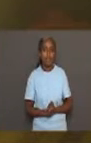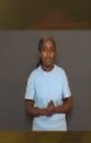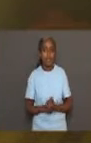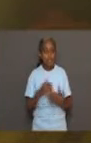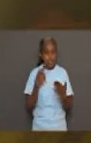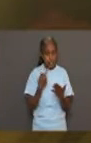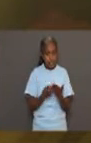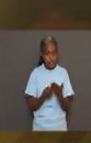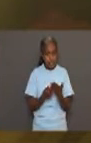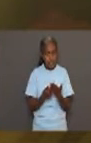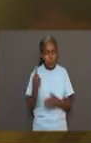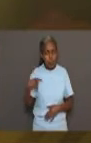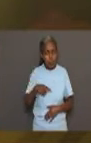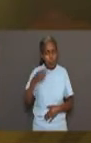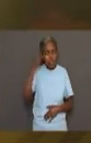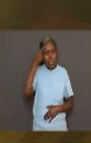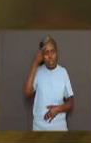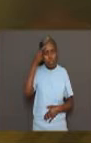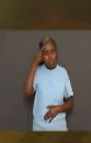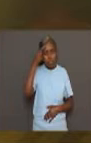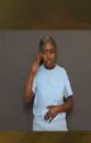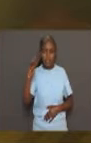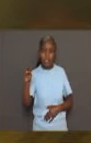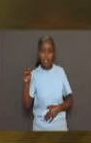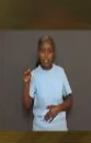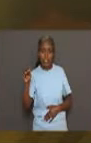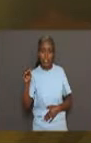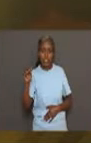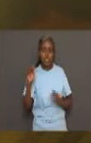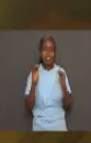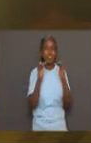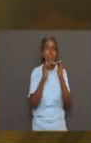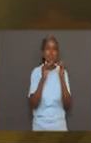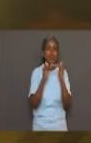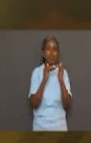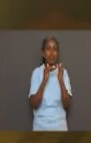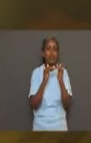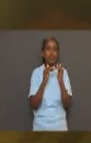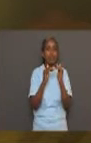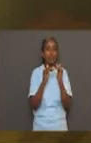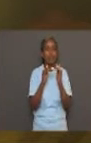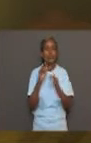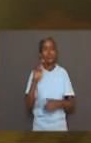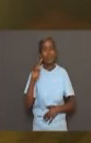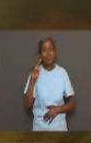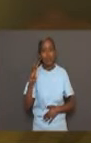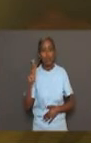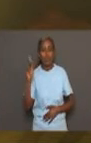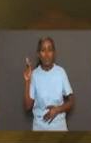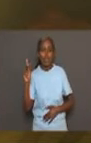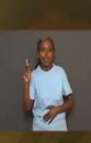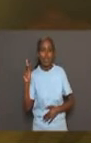Then, we assume that n is equal to